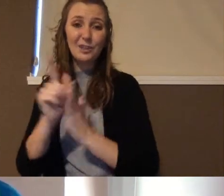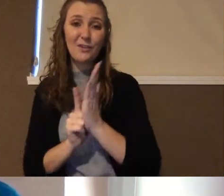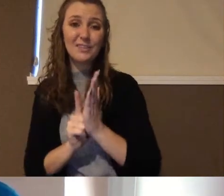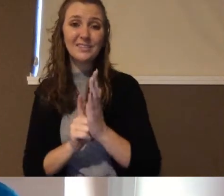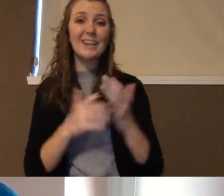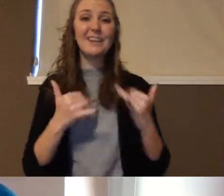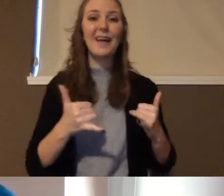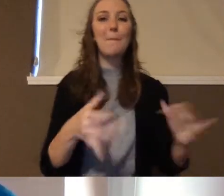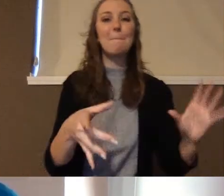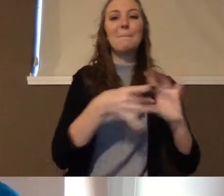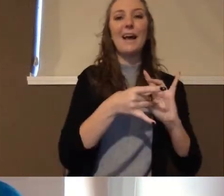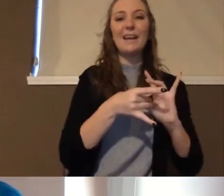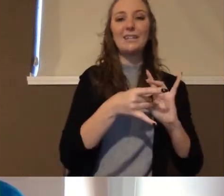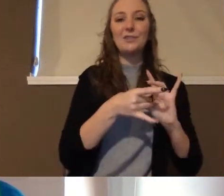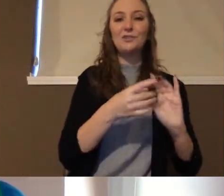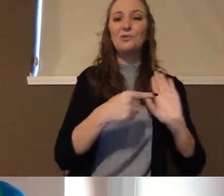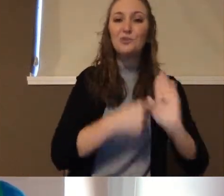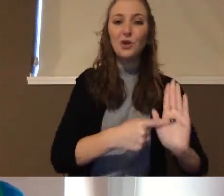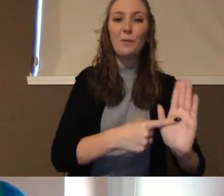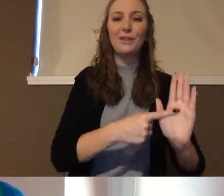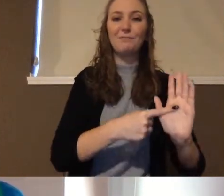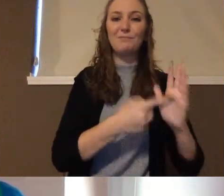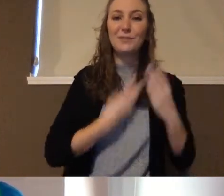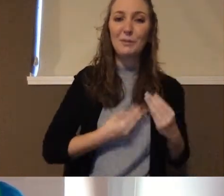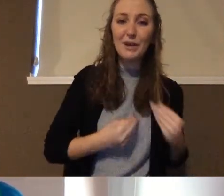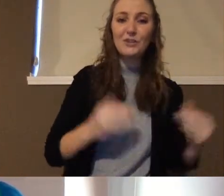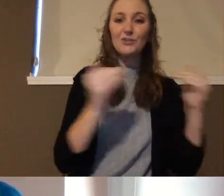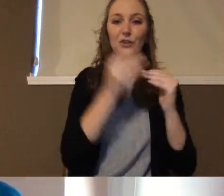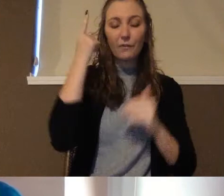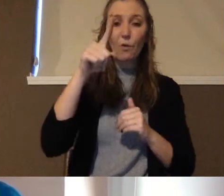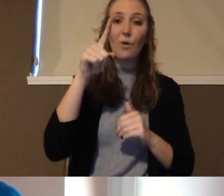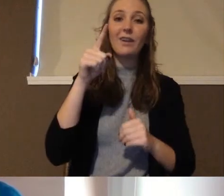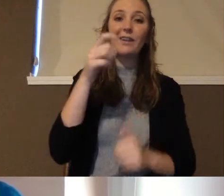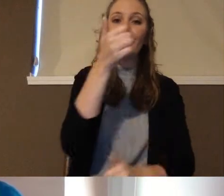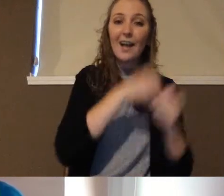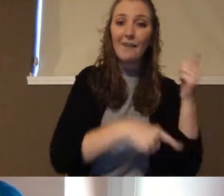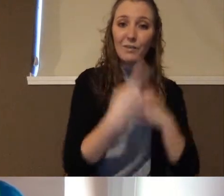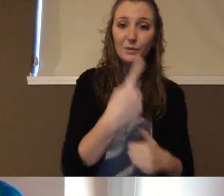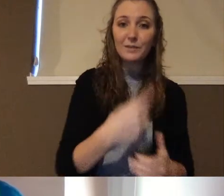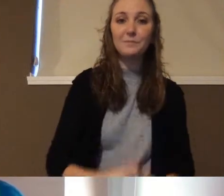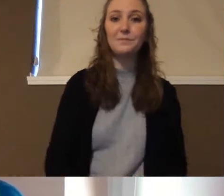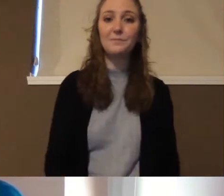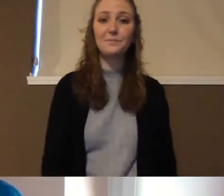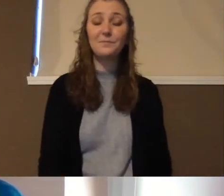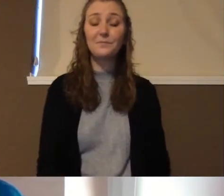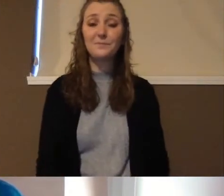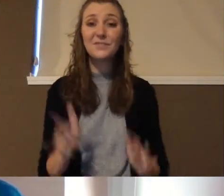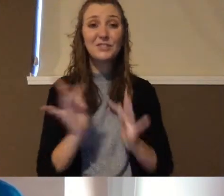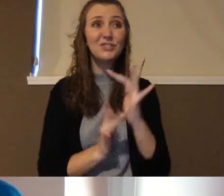Jesus does an amazing thing in Matthew's gospel. He says,